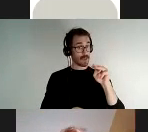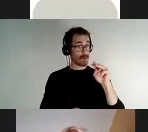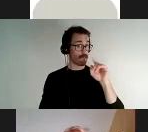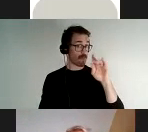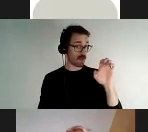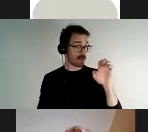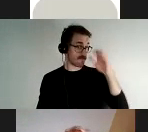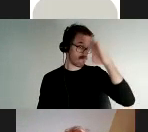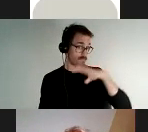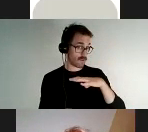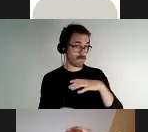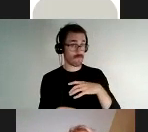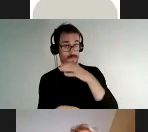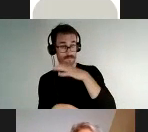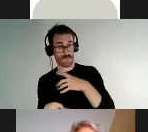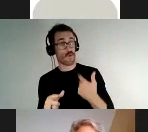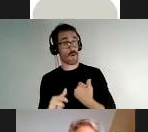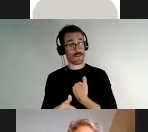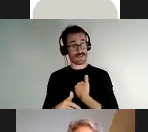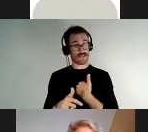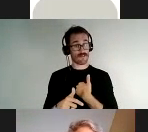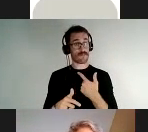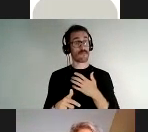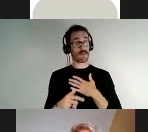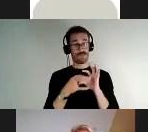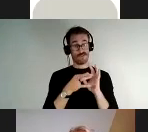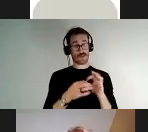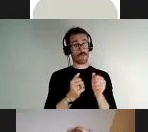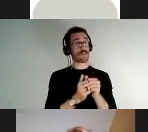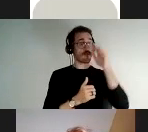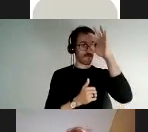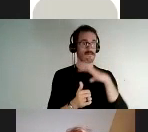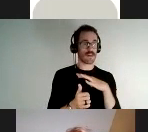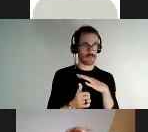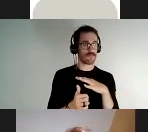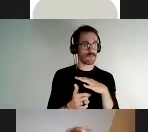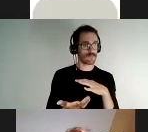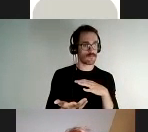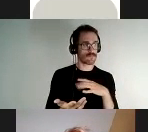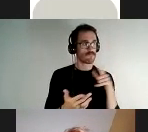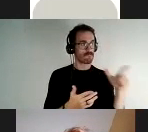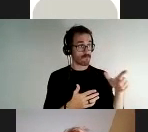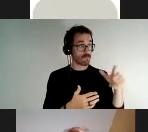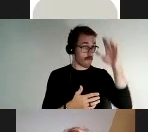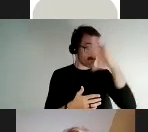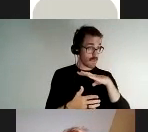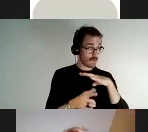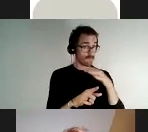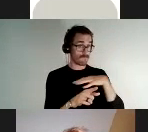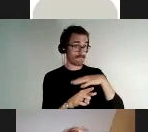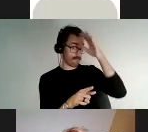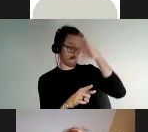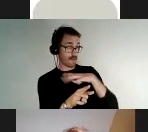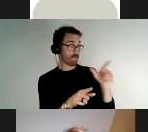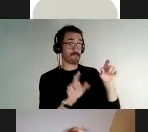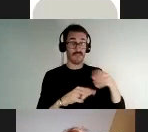myself as a gay man, I form relationships with men who are male identified, whether or not they're trans men